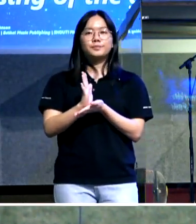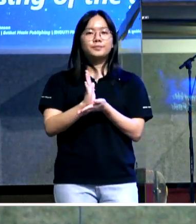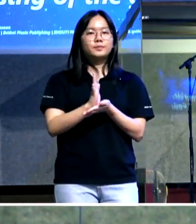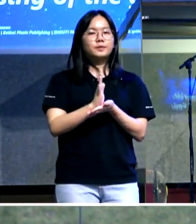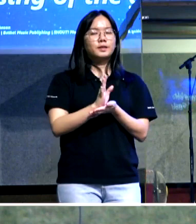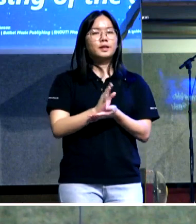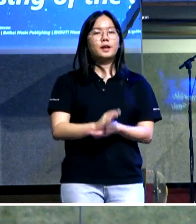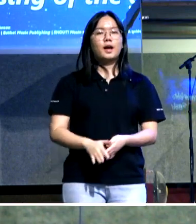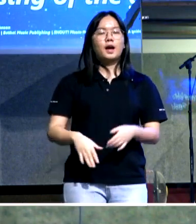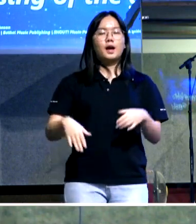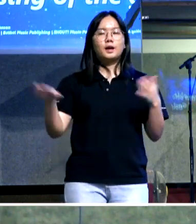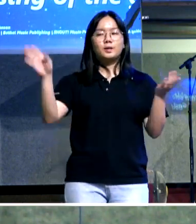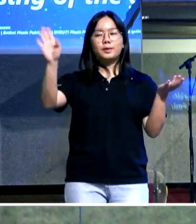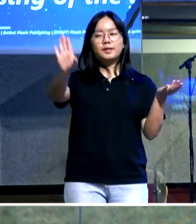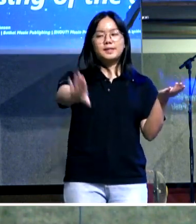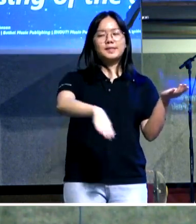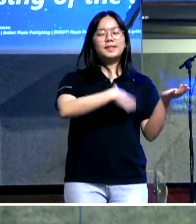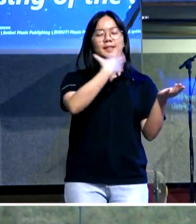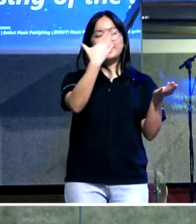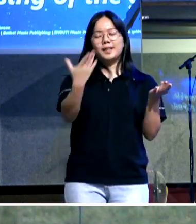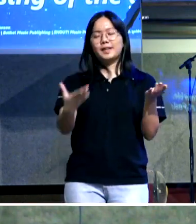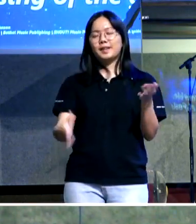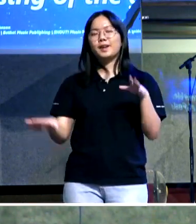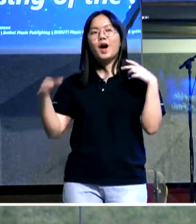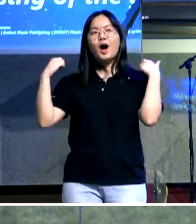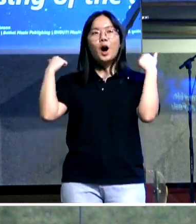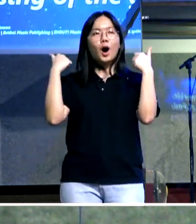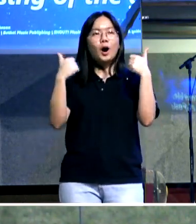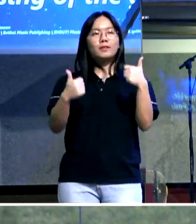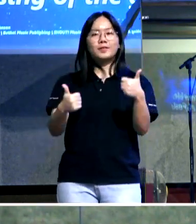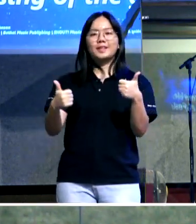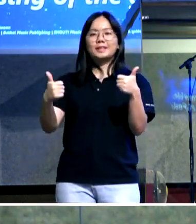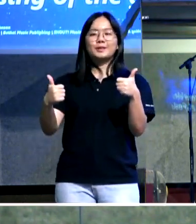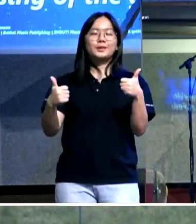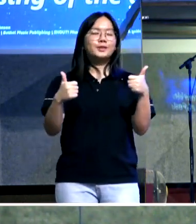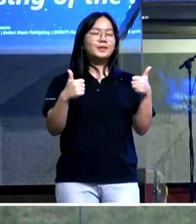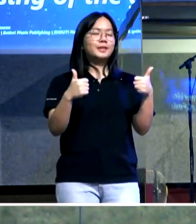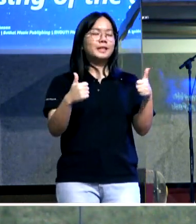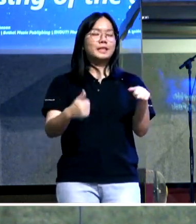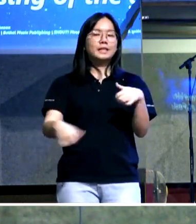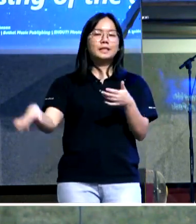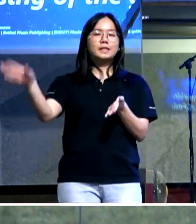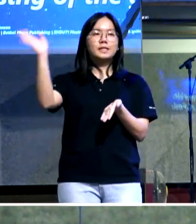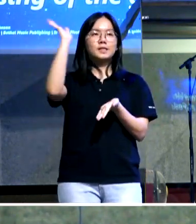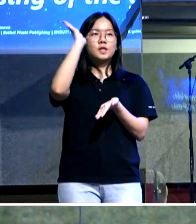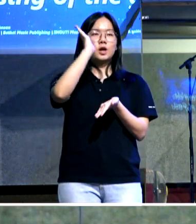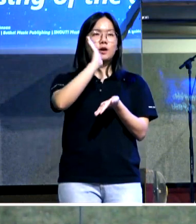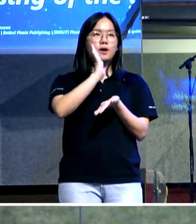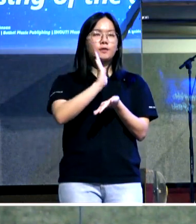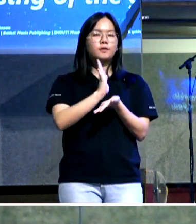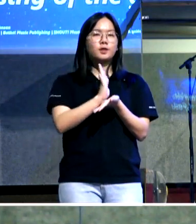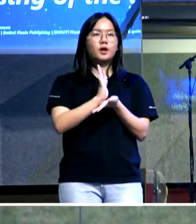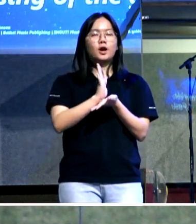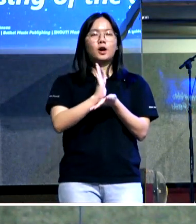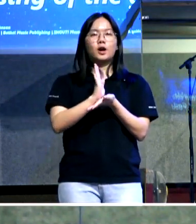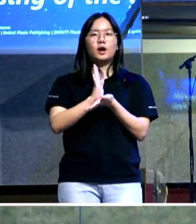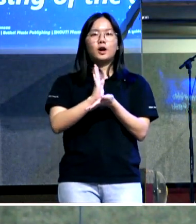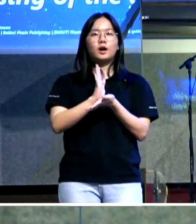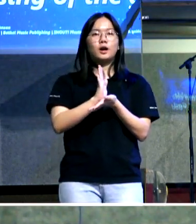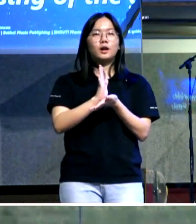God. So I will sing of the goodness of